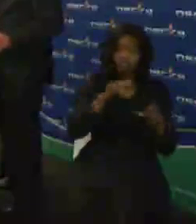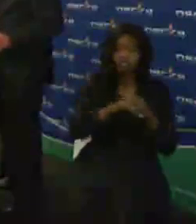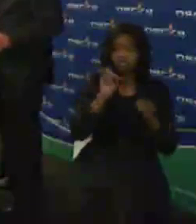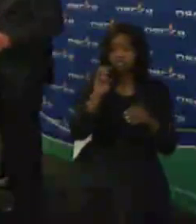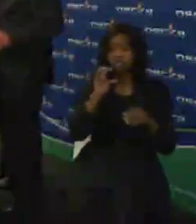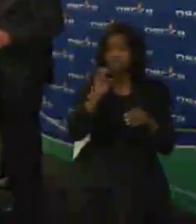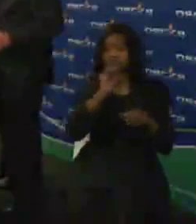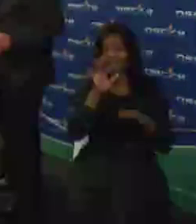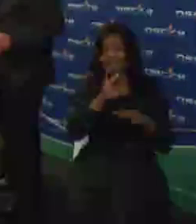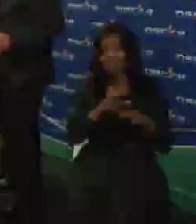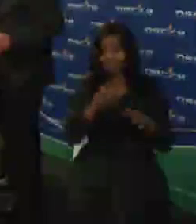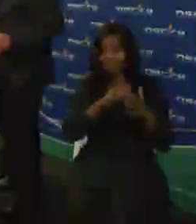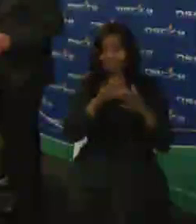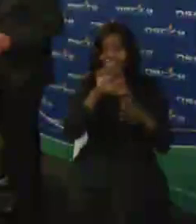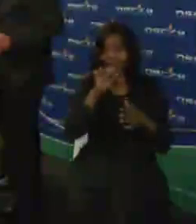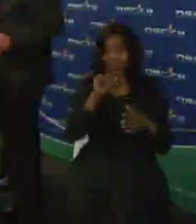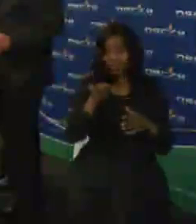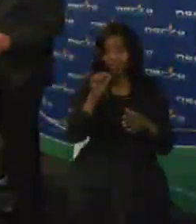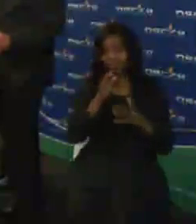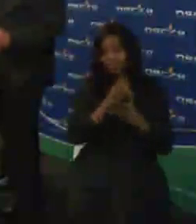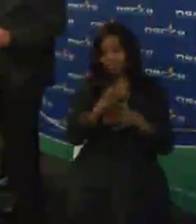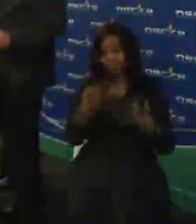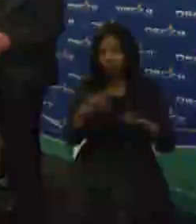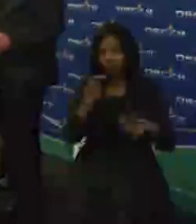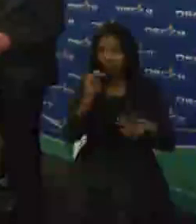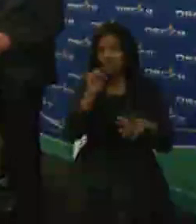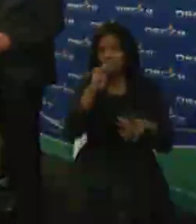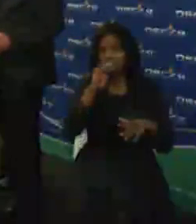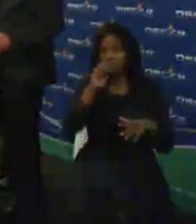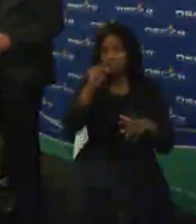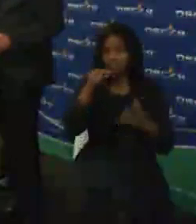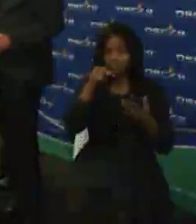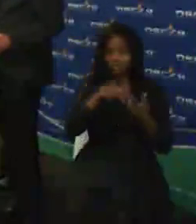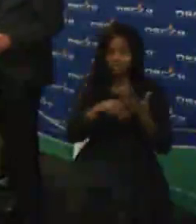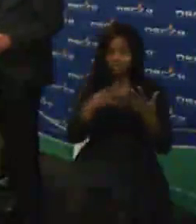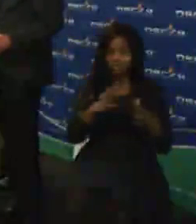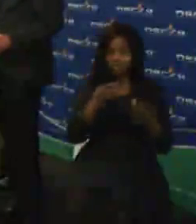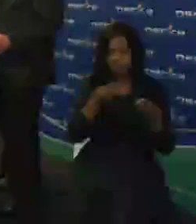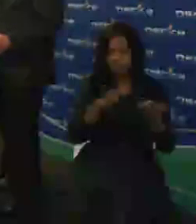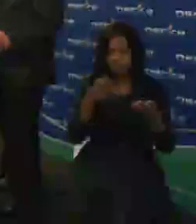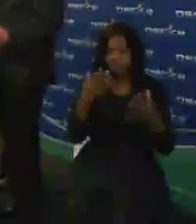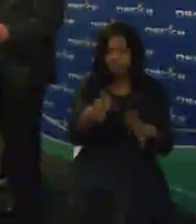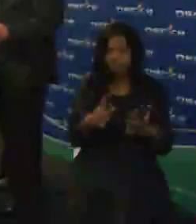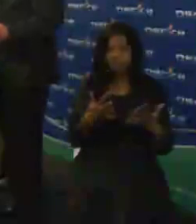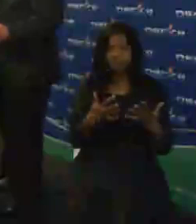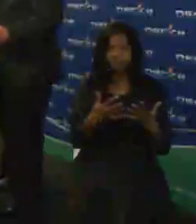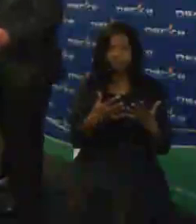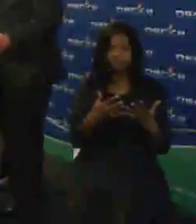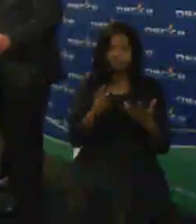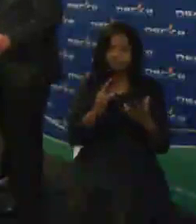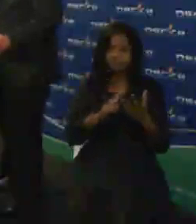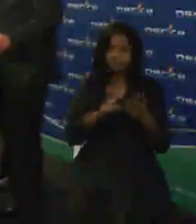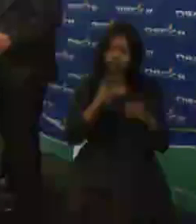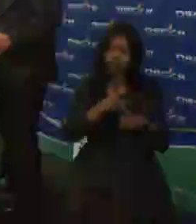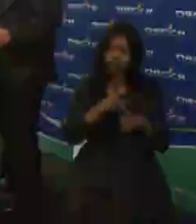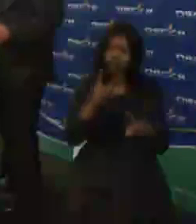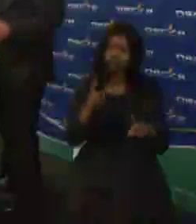of this 9-point plan has been shared with Nersa, the detailed 9-point plan document. And